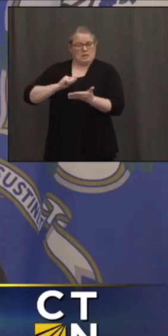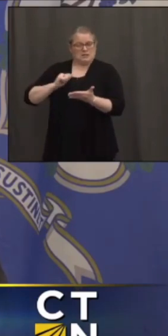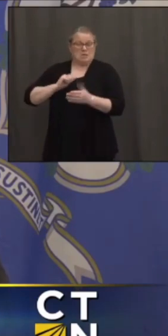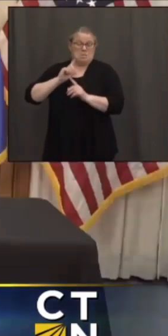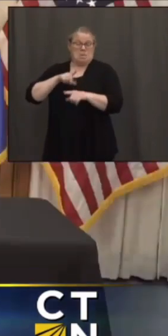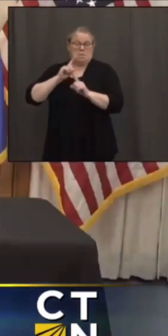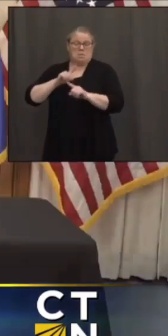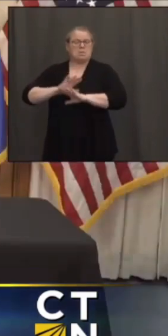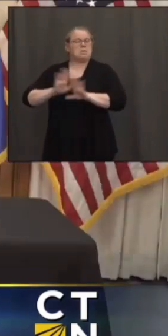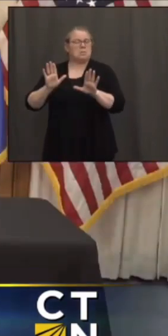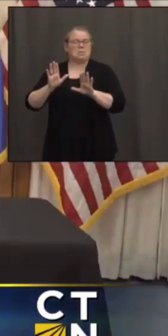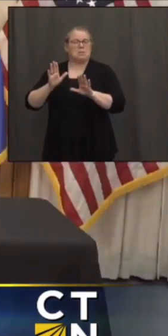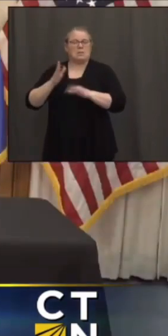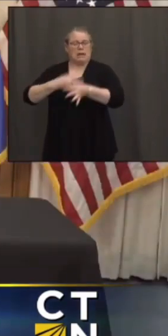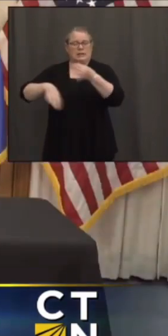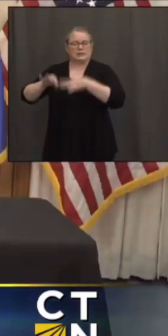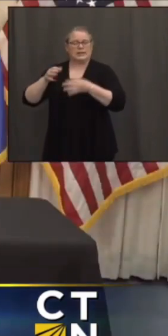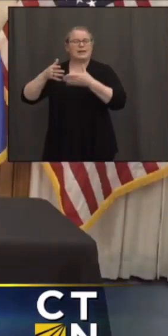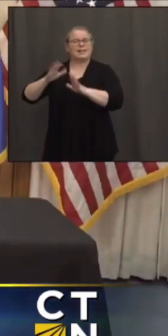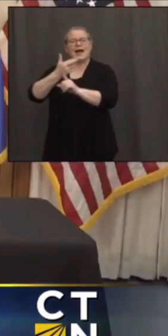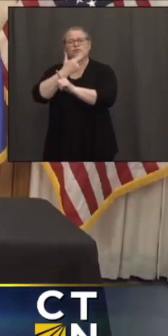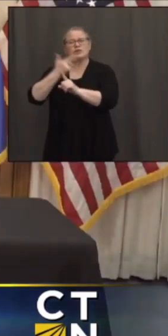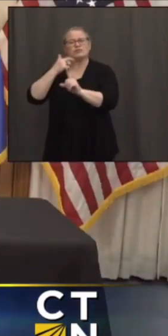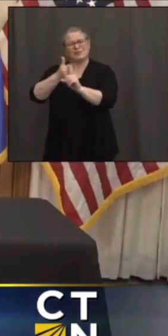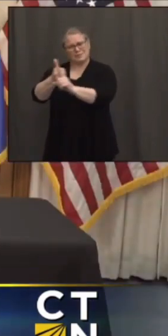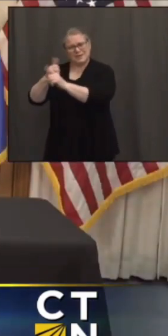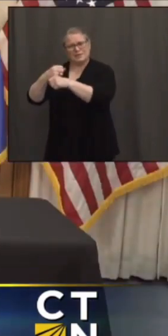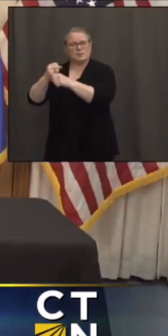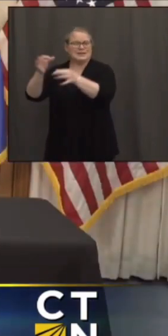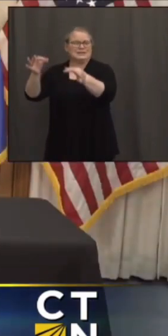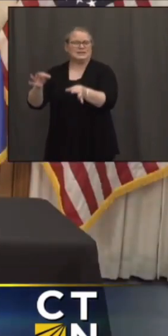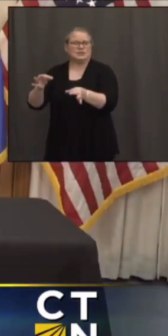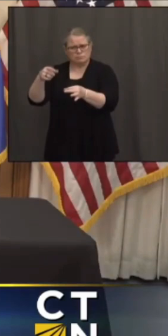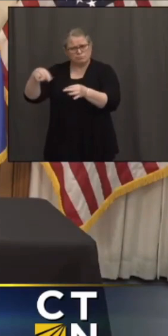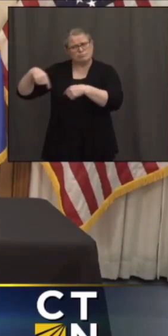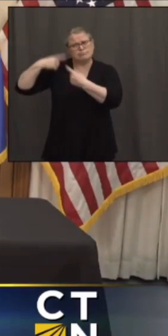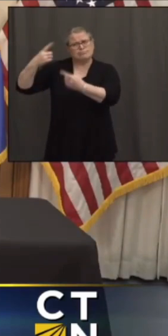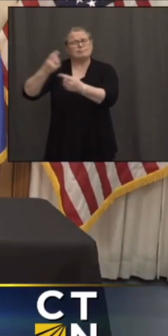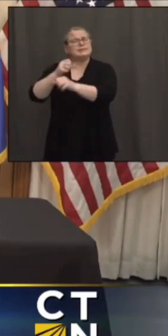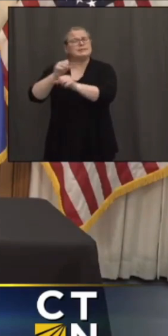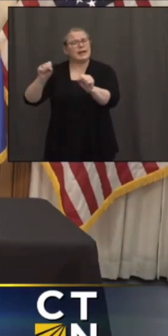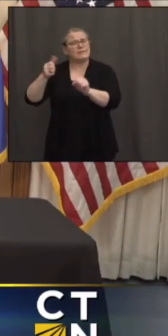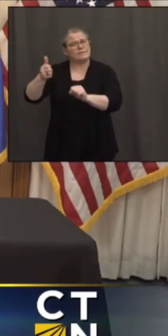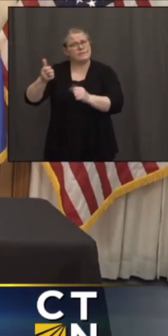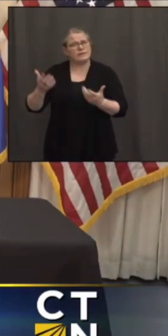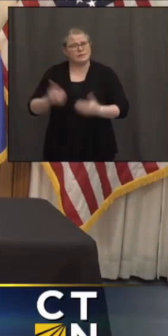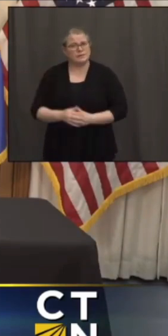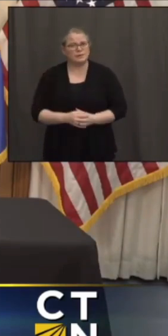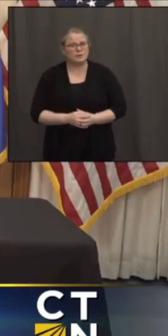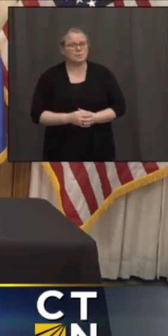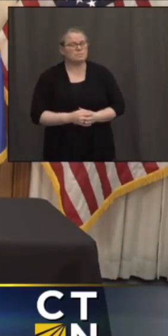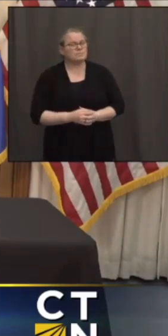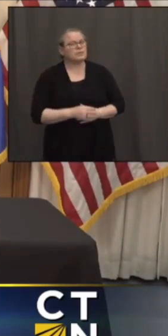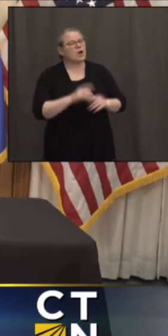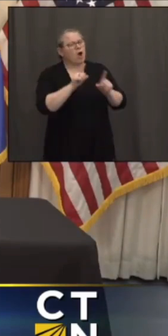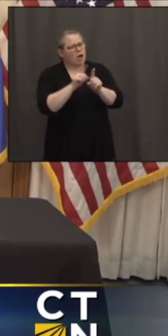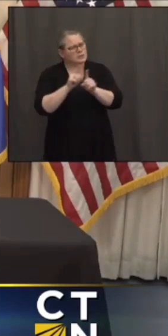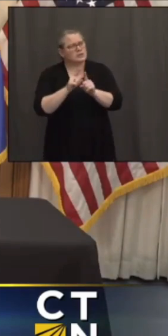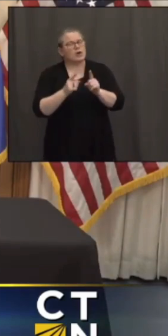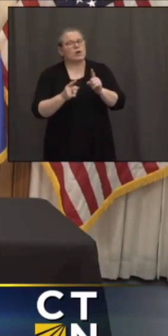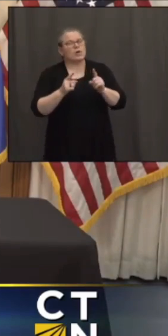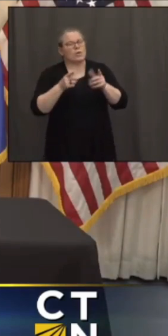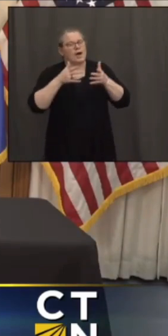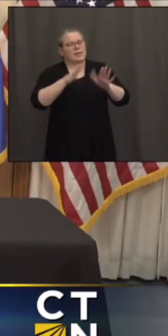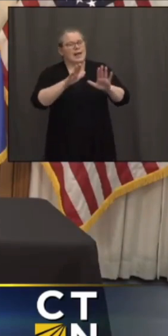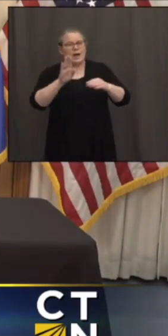safely. And you talked about how all of this reopening is contingent on the metrics. So could you talk a bit